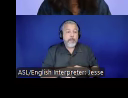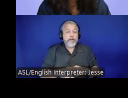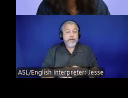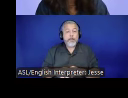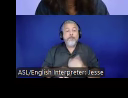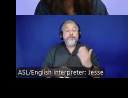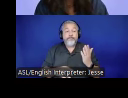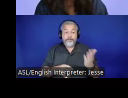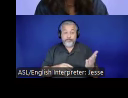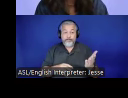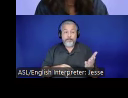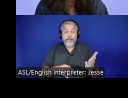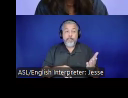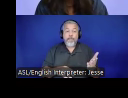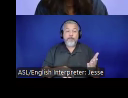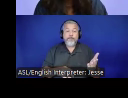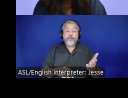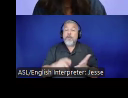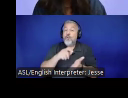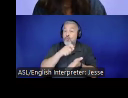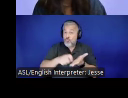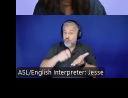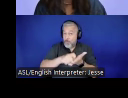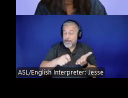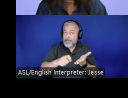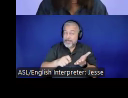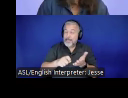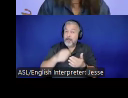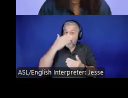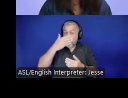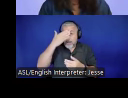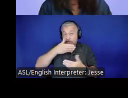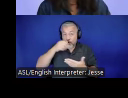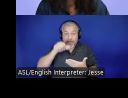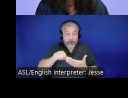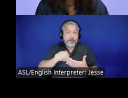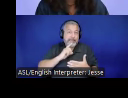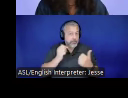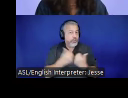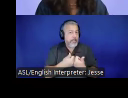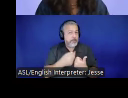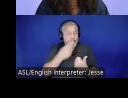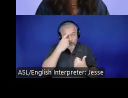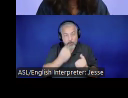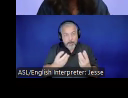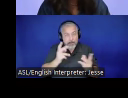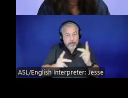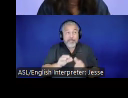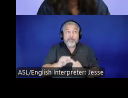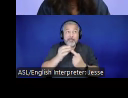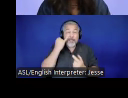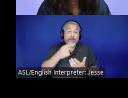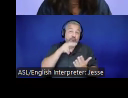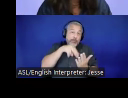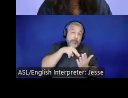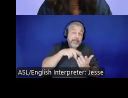Again, writing resumes and cover letters can also be challenging for many people, especially if reading or writing or